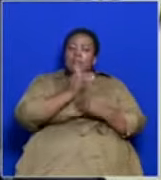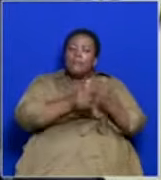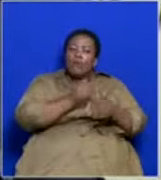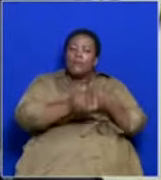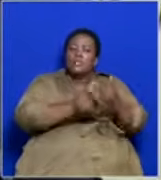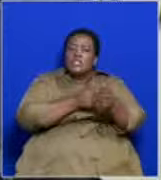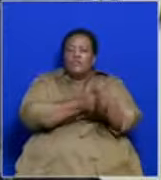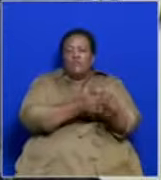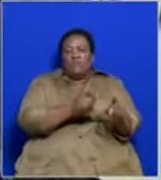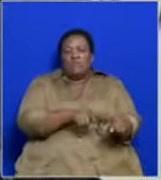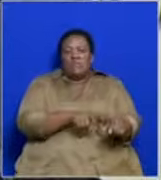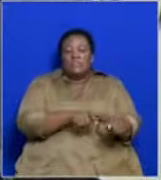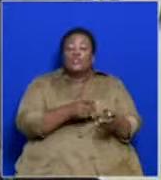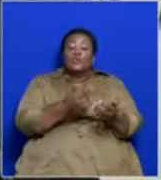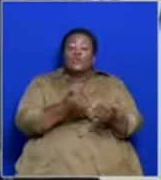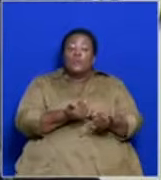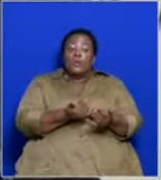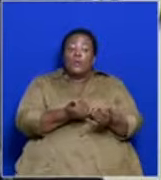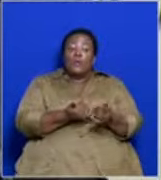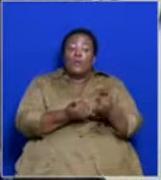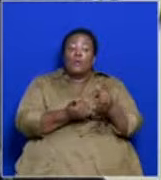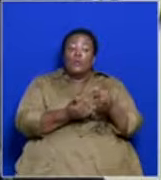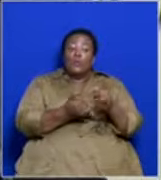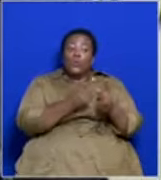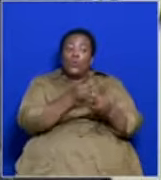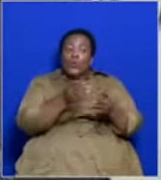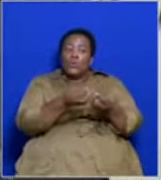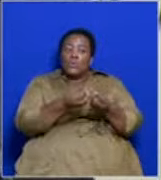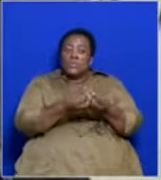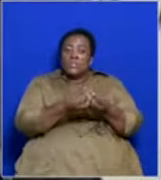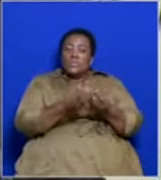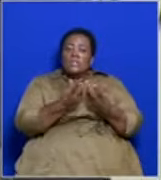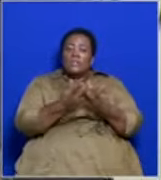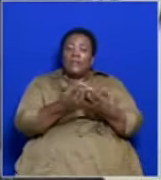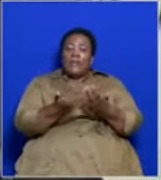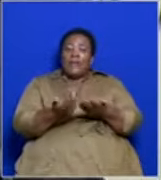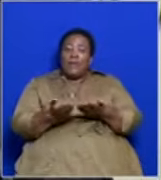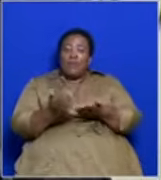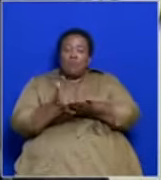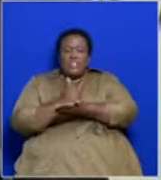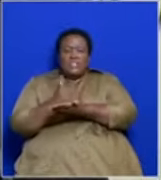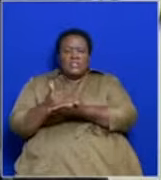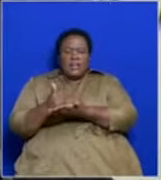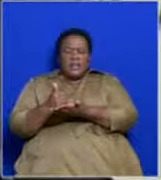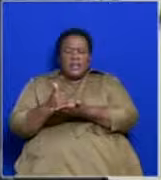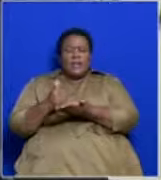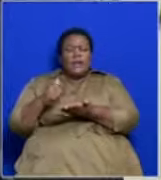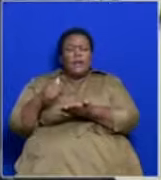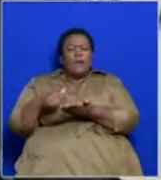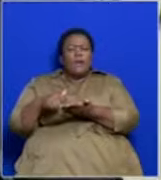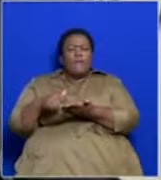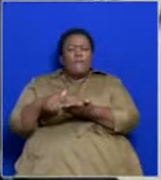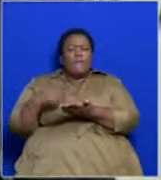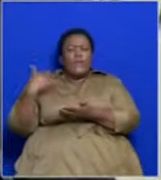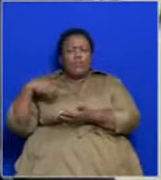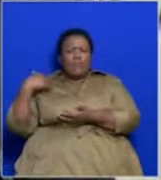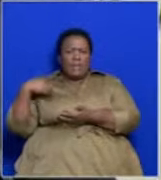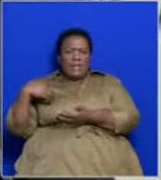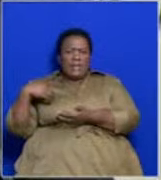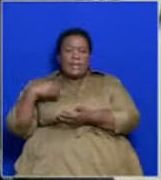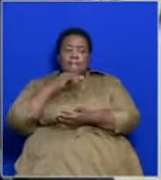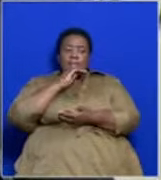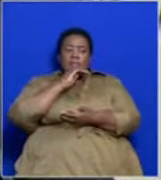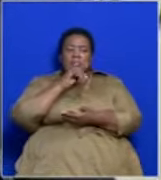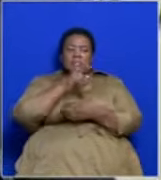the register of Ekurhuleni now, it is taken in a bogus way. It also amounts to theft. How did it went